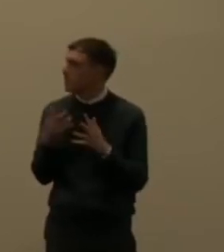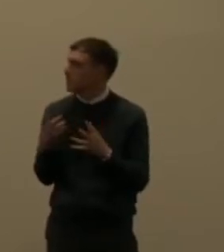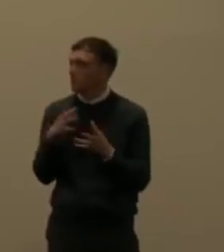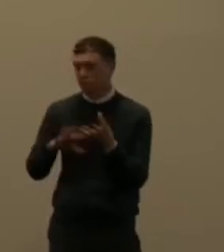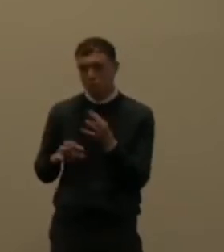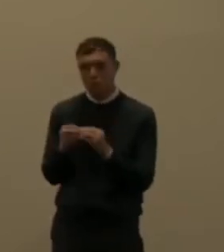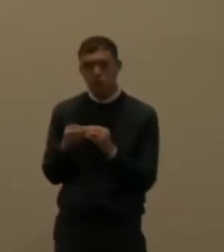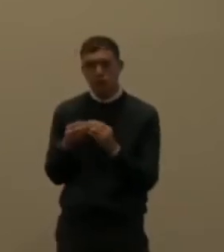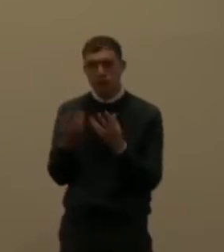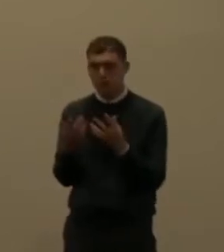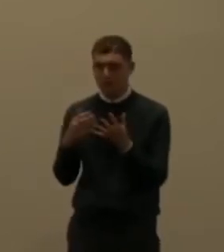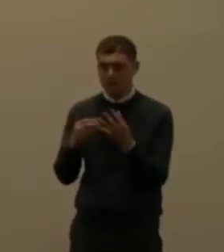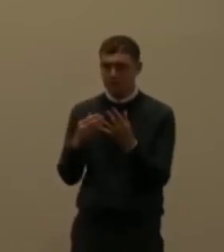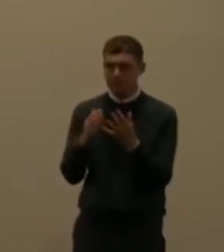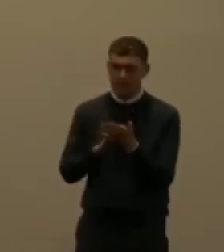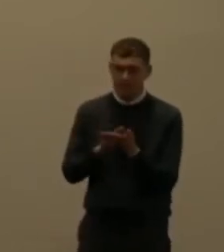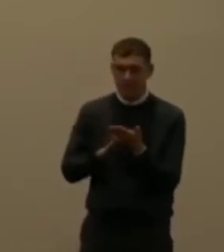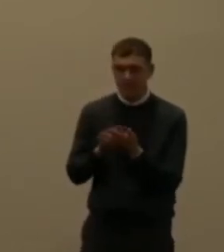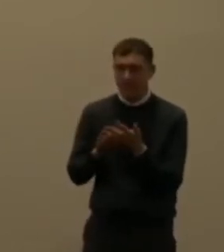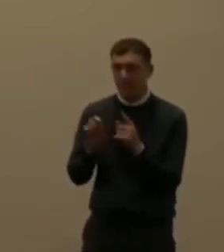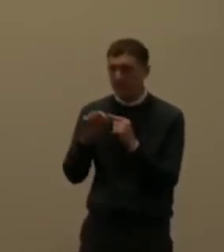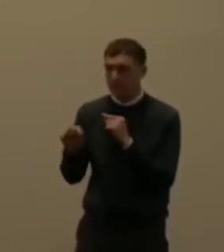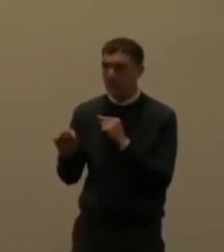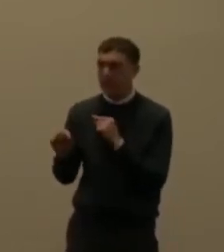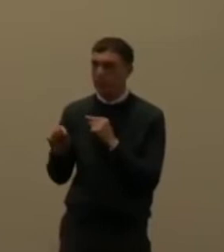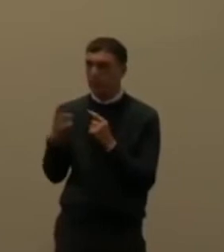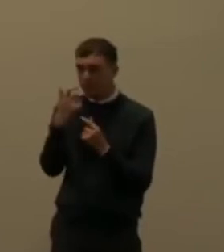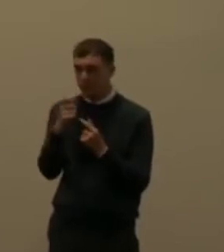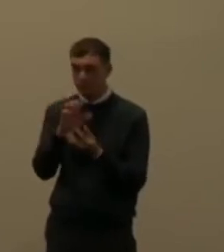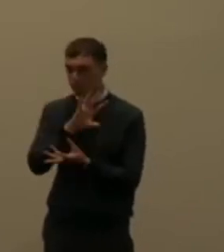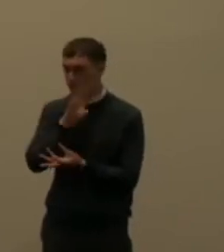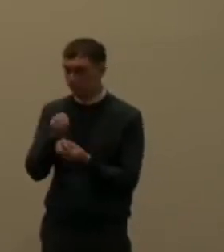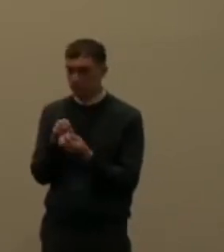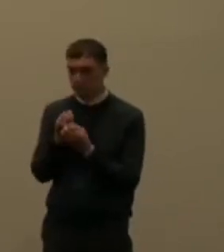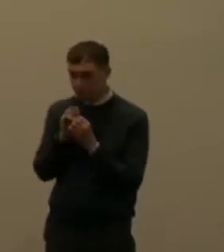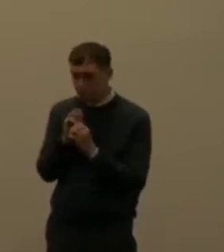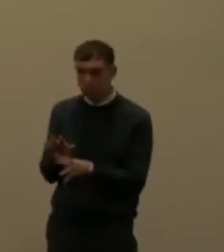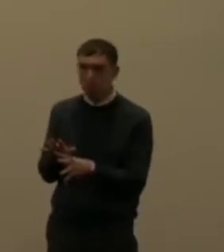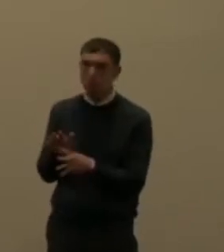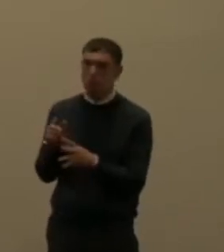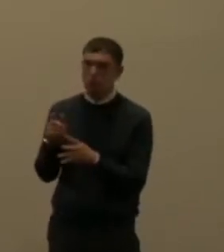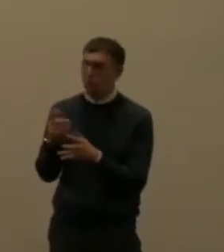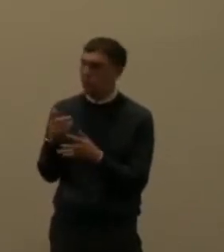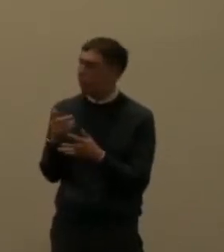create, but to define a pipeline, it is either you can go all the way and write some